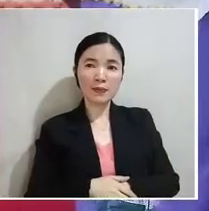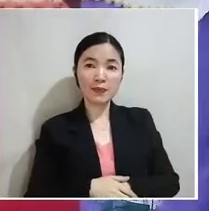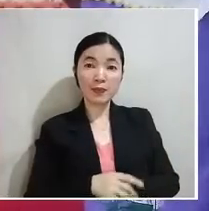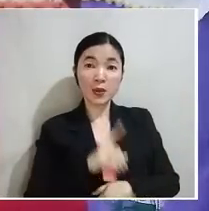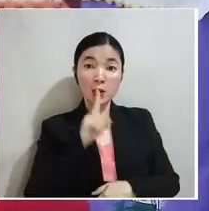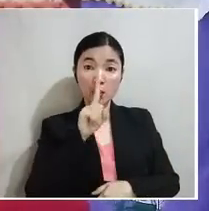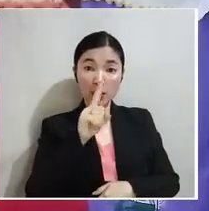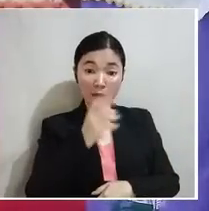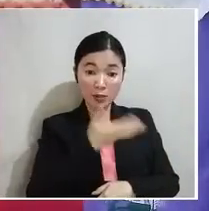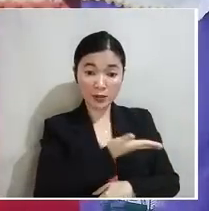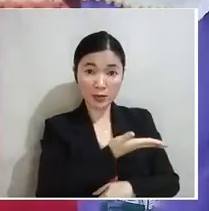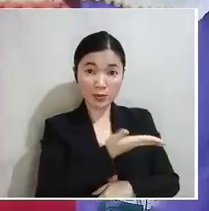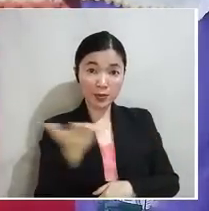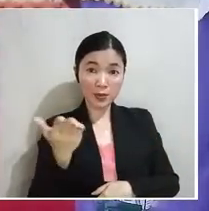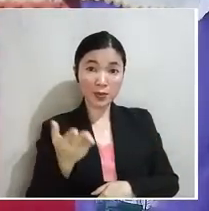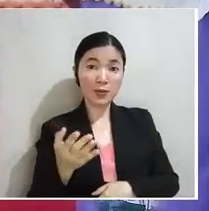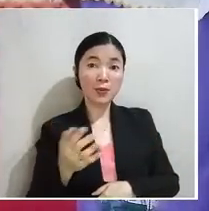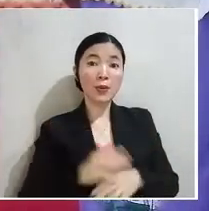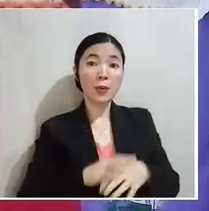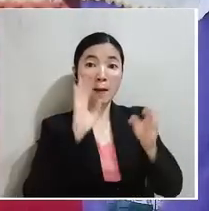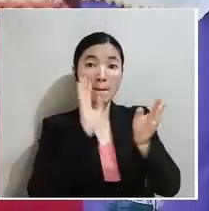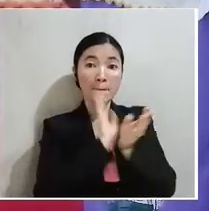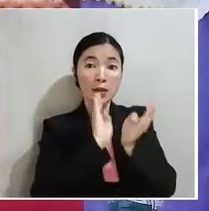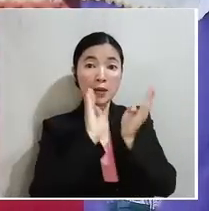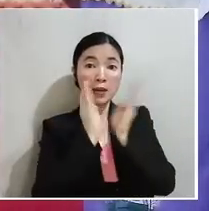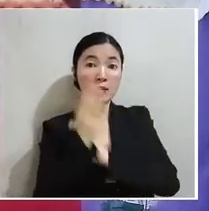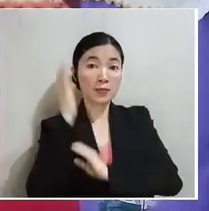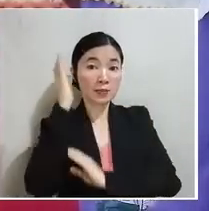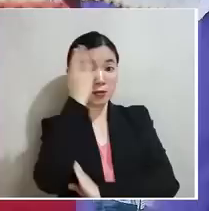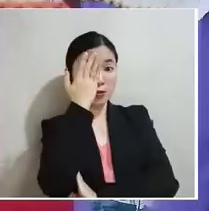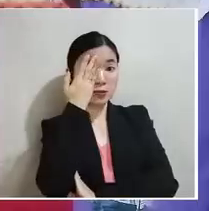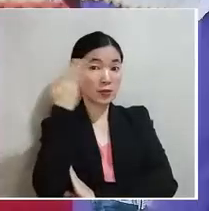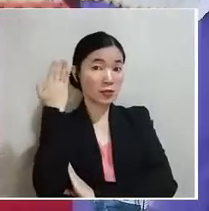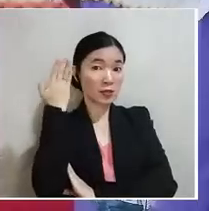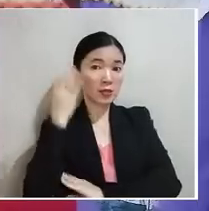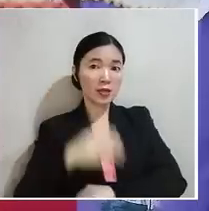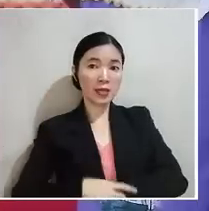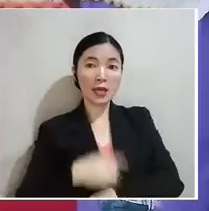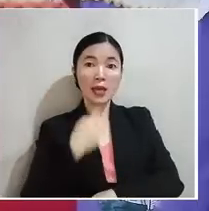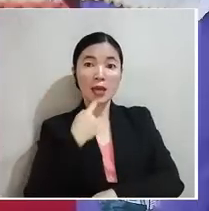will betray me." He said it in order